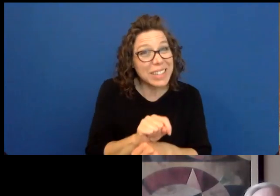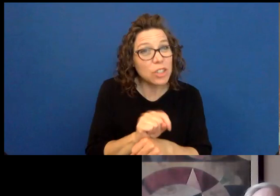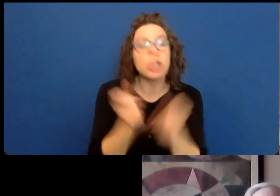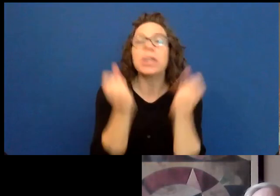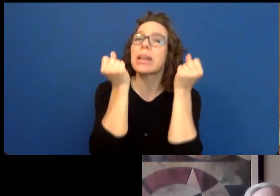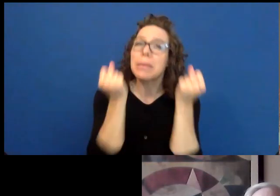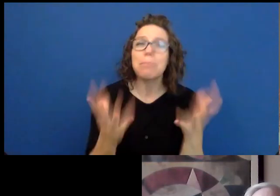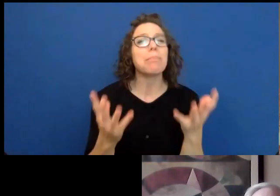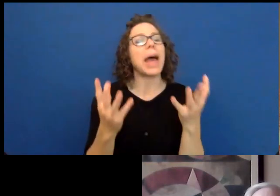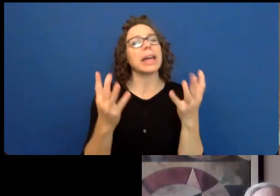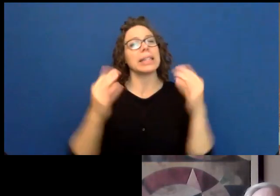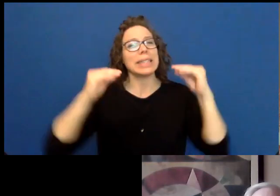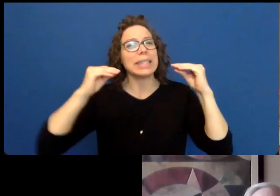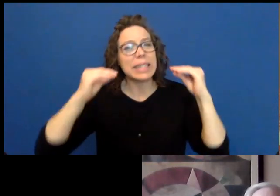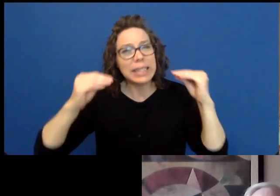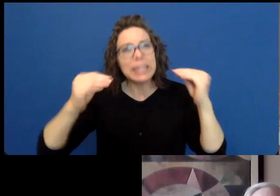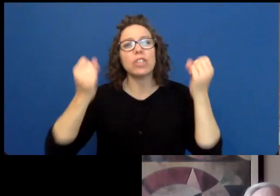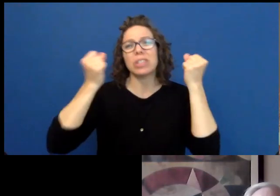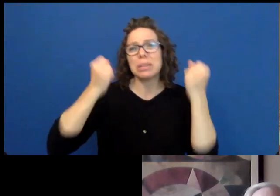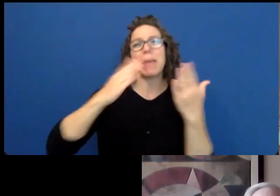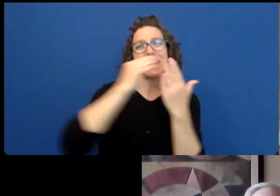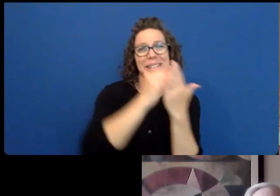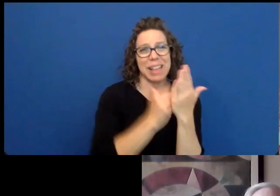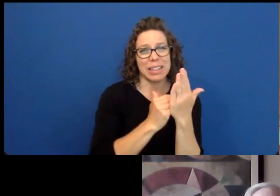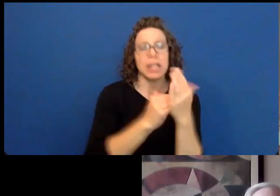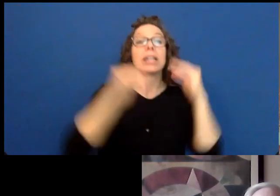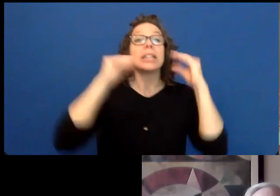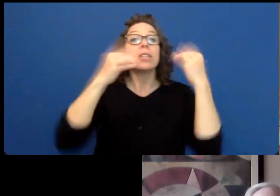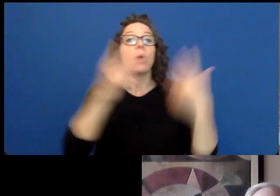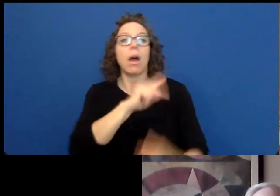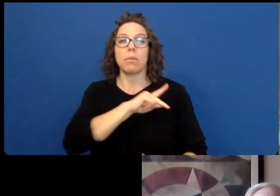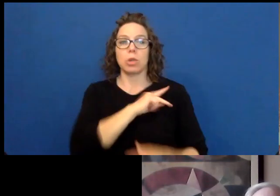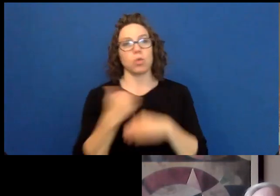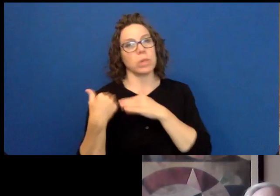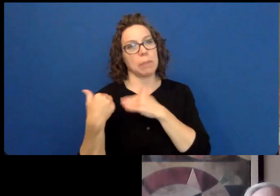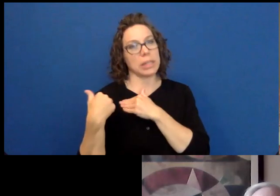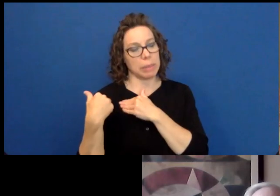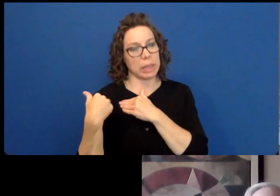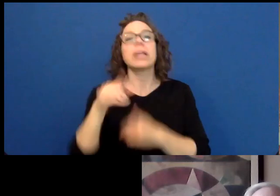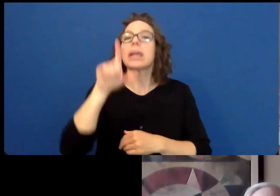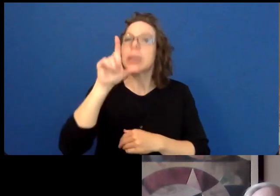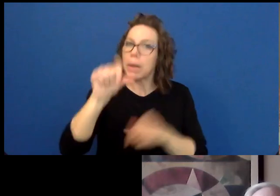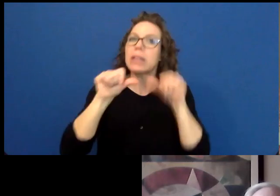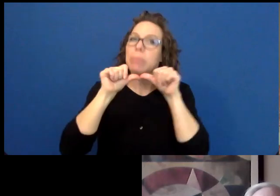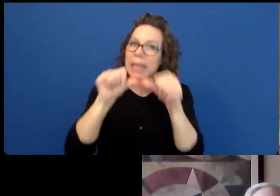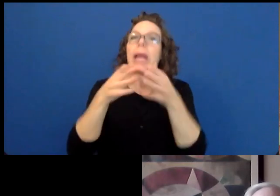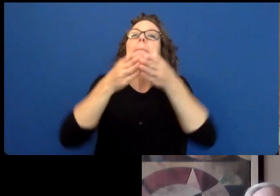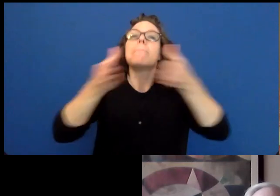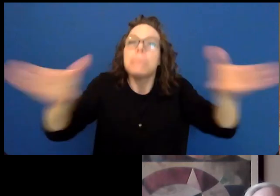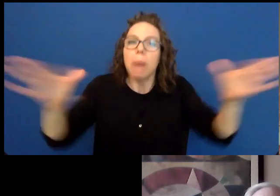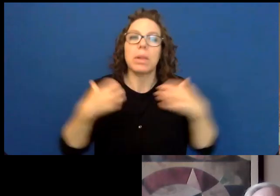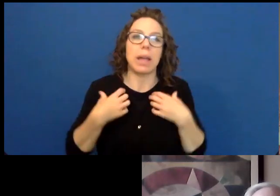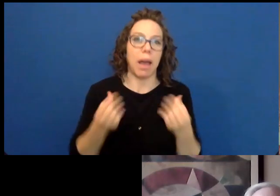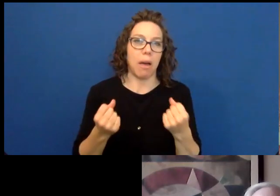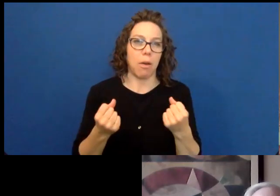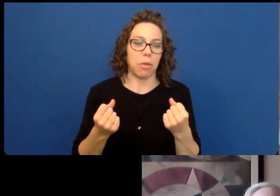teachings for this time of crisis. It teaches personal responsibility to maintain public health. In the